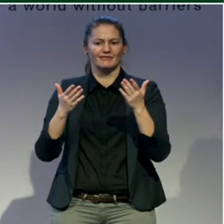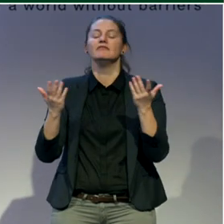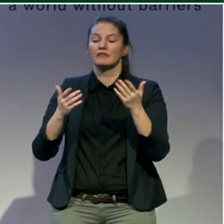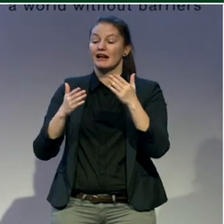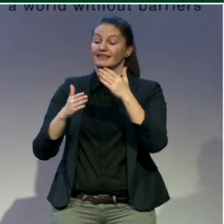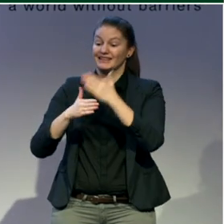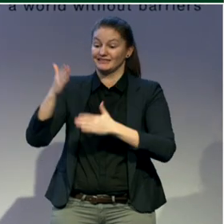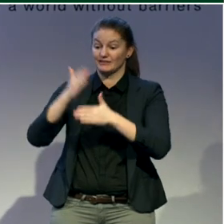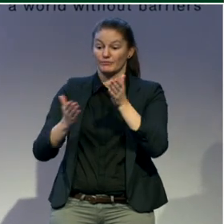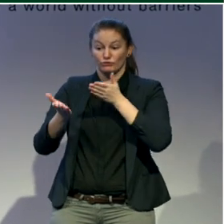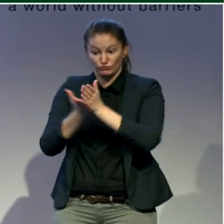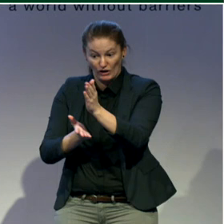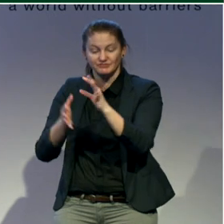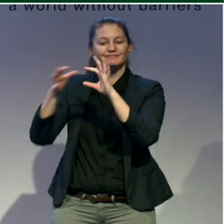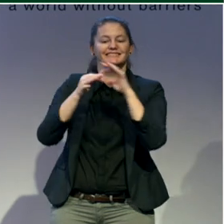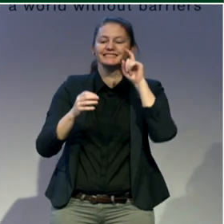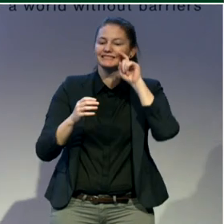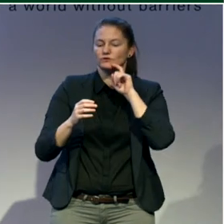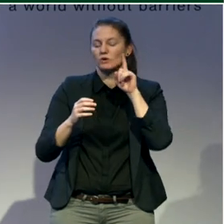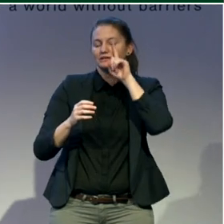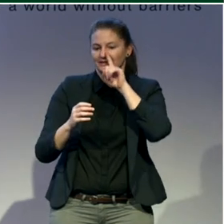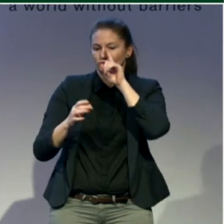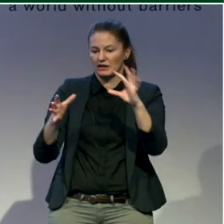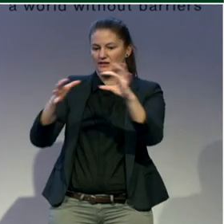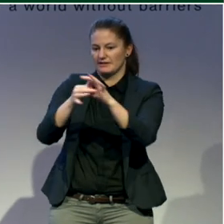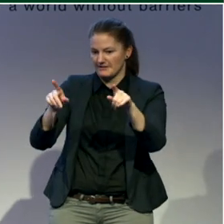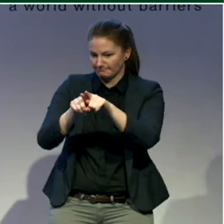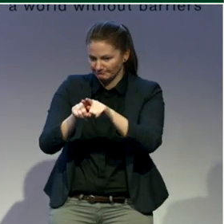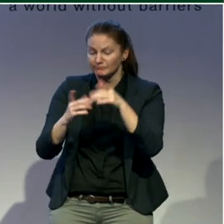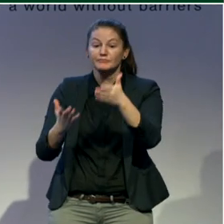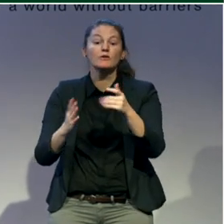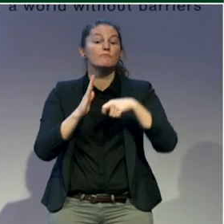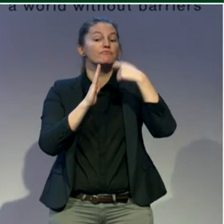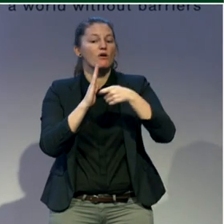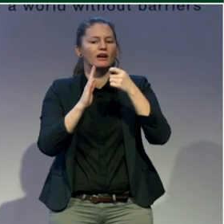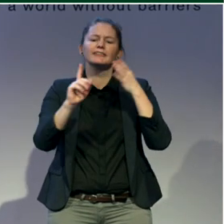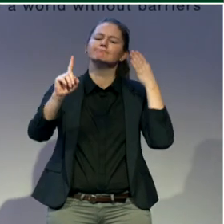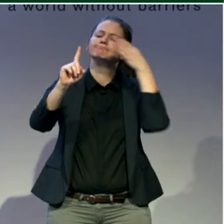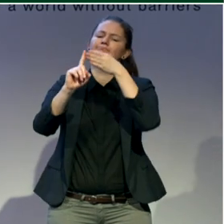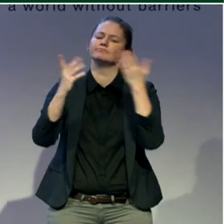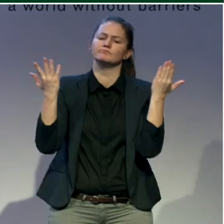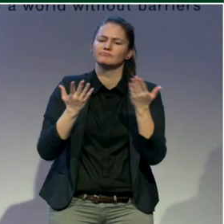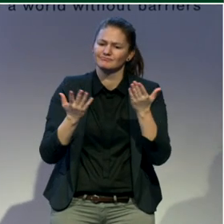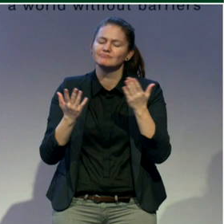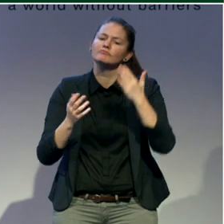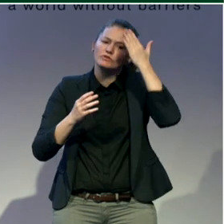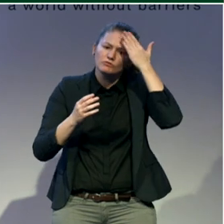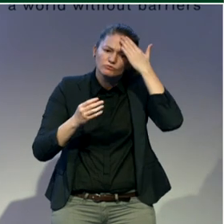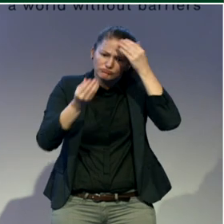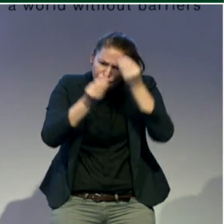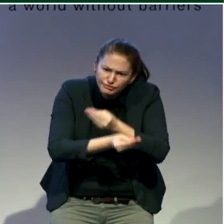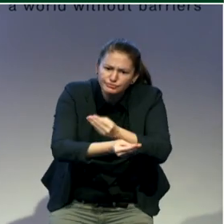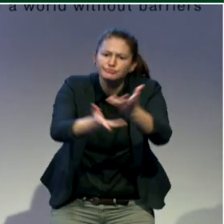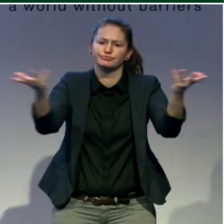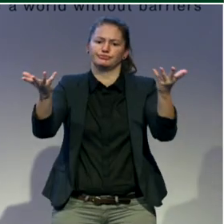So this project aims to raise awareness about the sexual and reproductive rights of people with intellectual and psychosocial